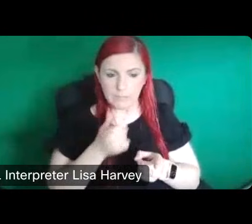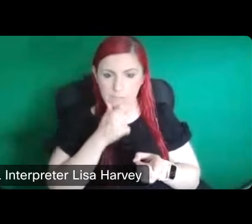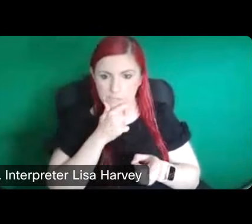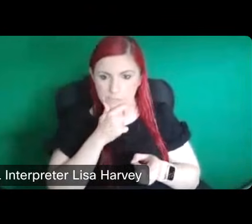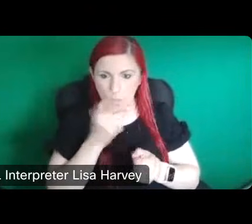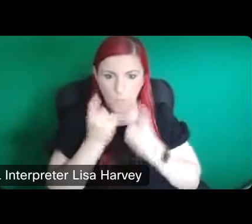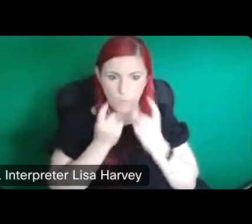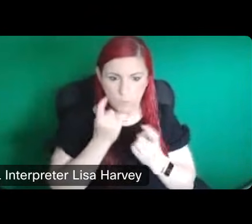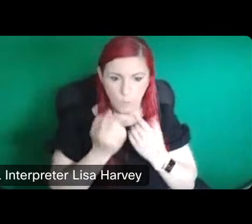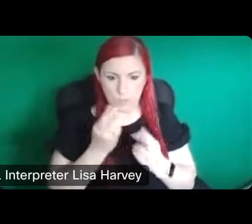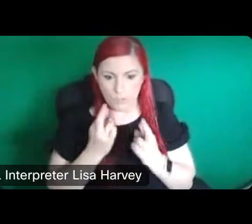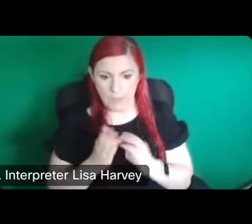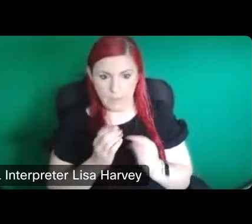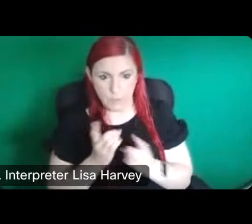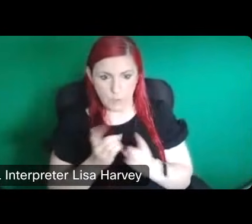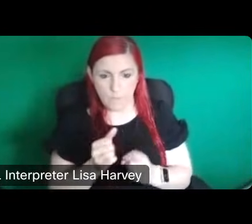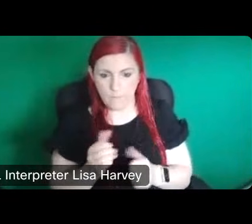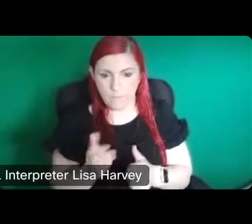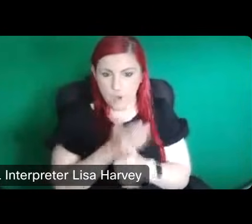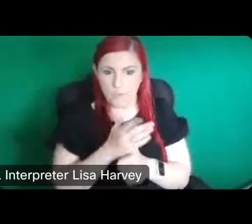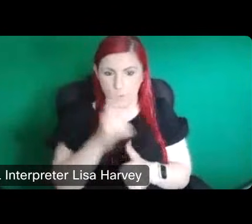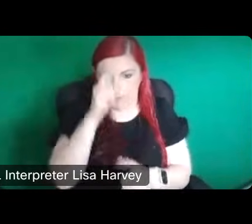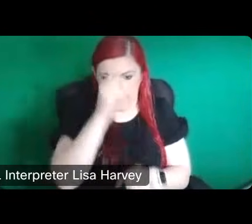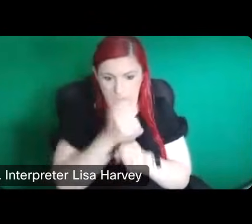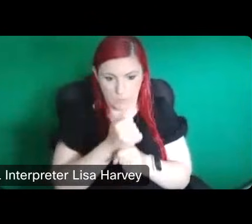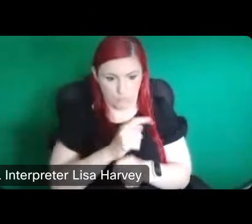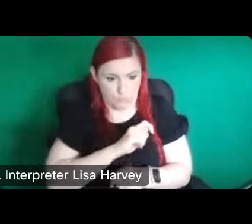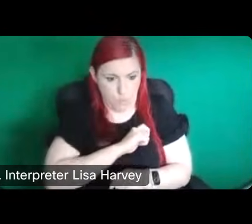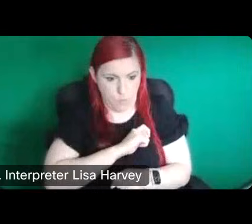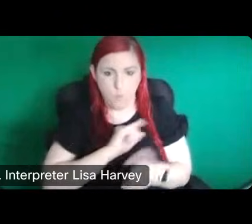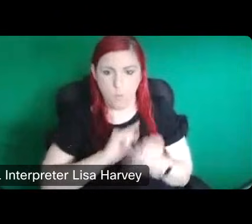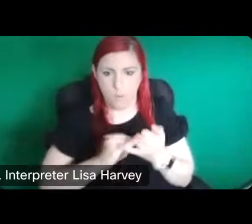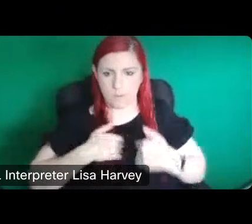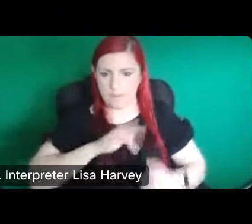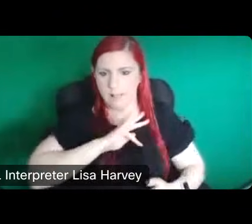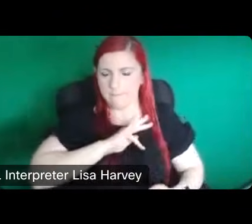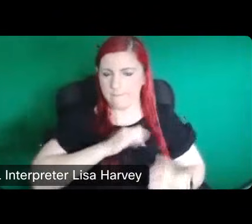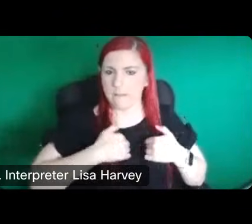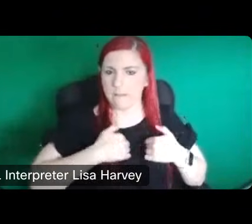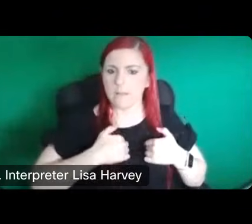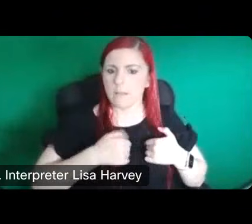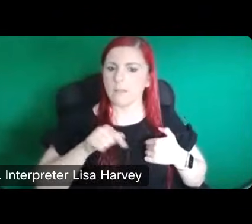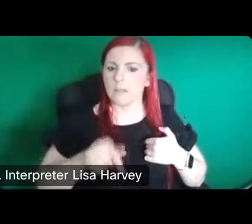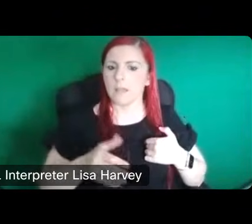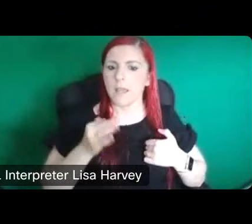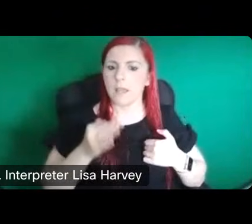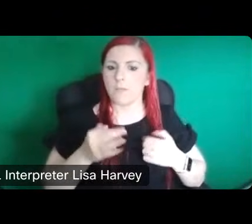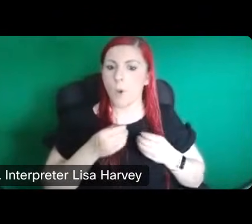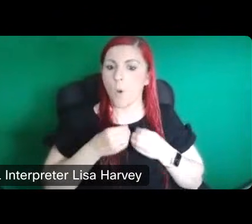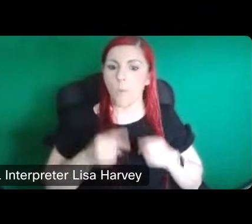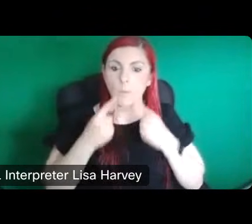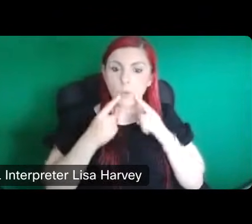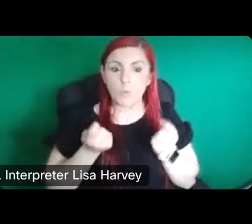the first person we have to be truthful with is ourselves. If open disclosure was easy, we wouldn't need